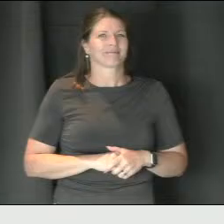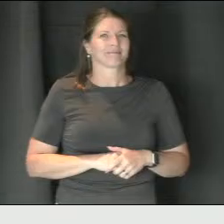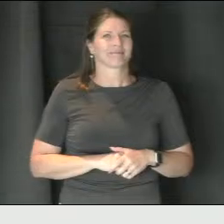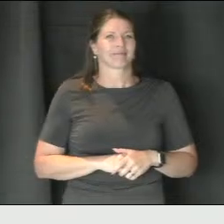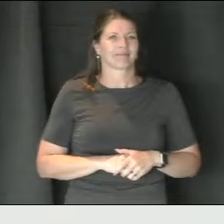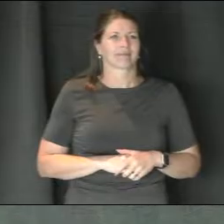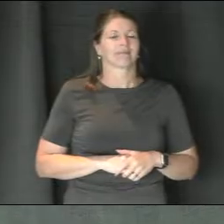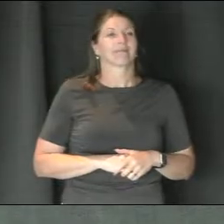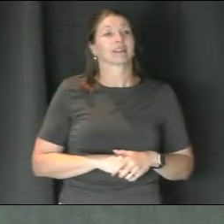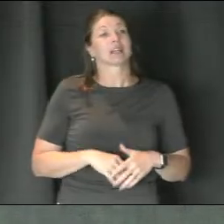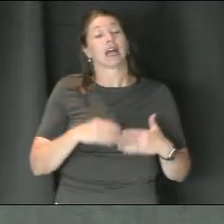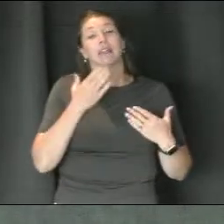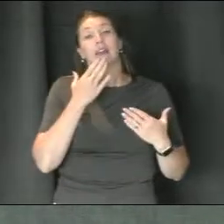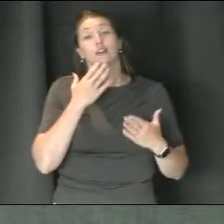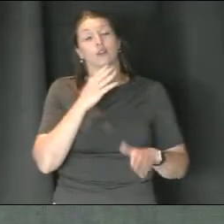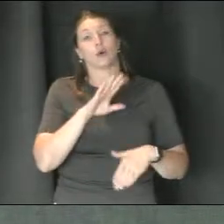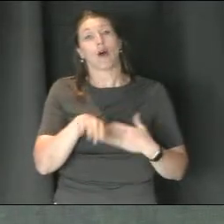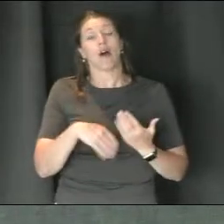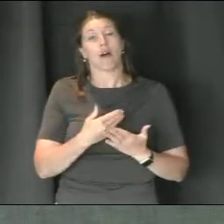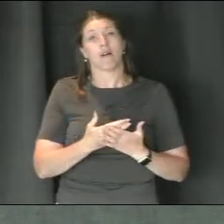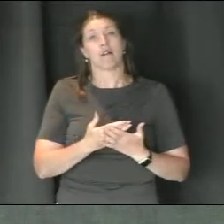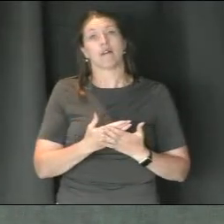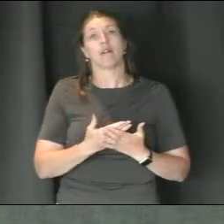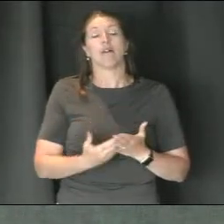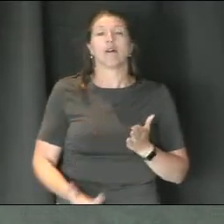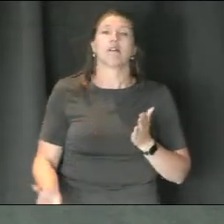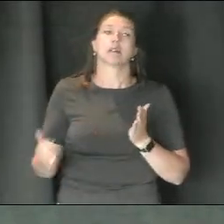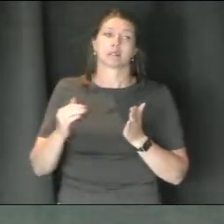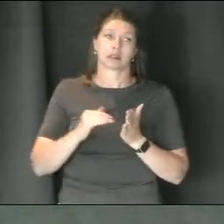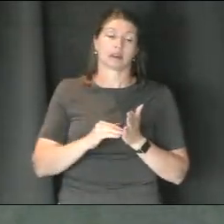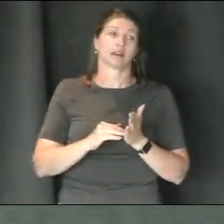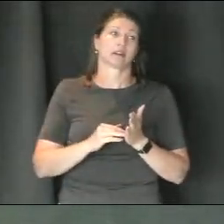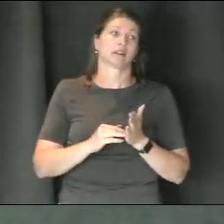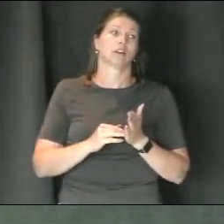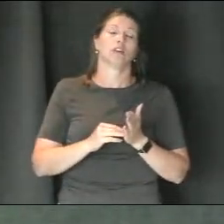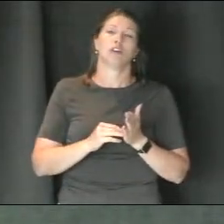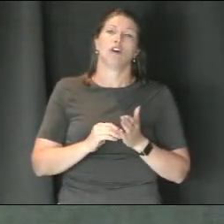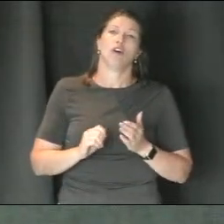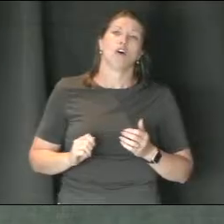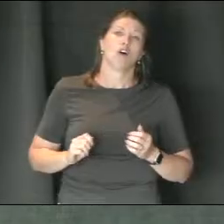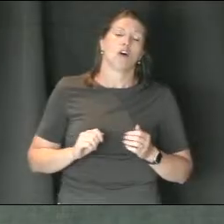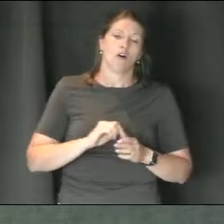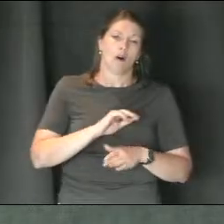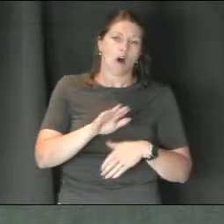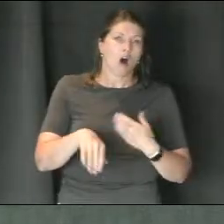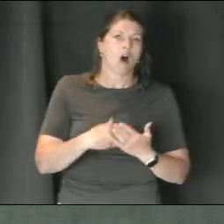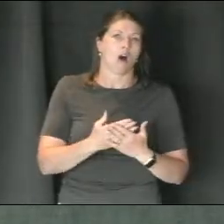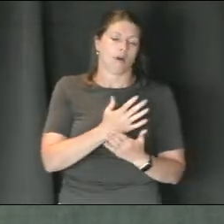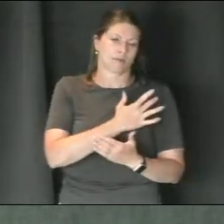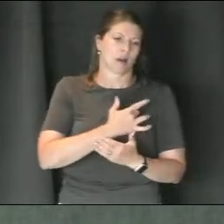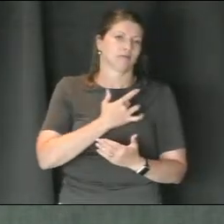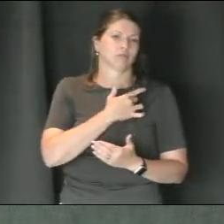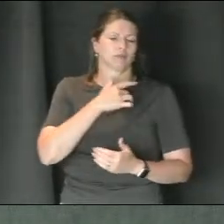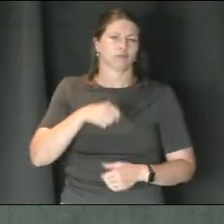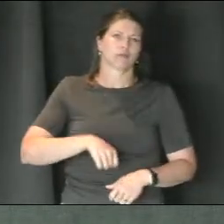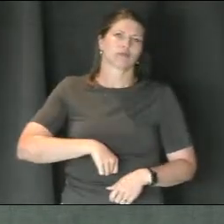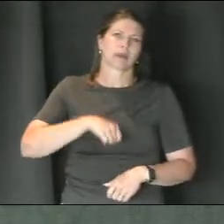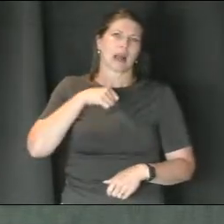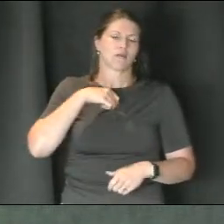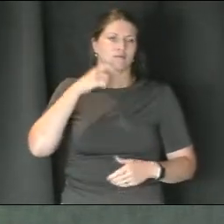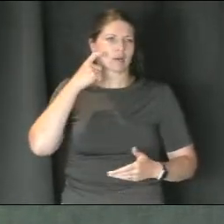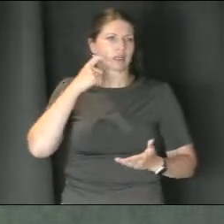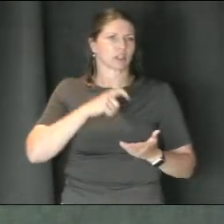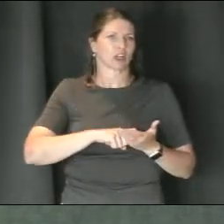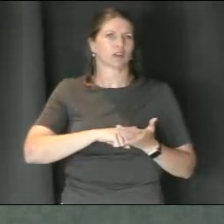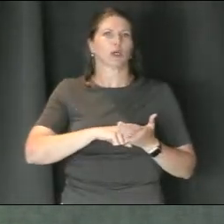So thanks, everyone, and I want to just finally once again join with all Newfoundlanders and Labradorians to proudly recognize all of our seniors